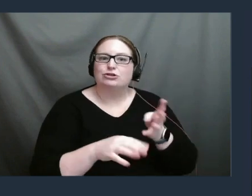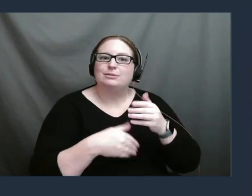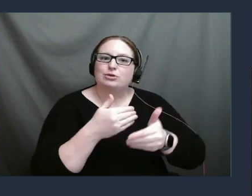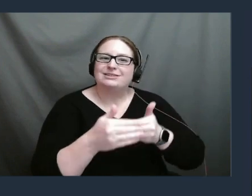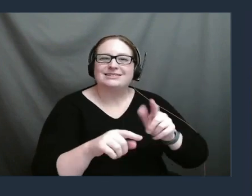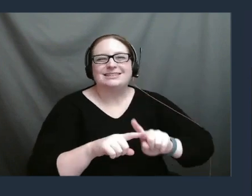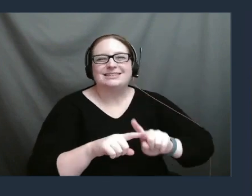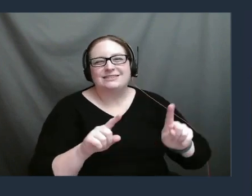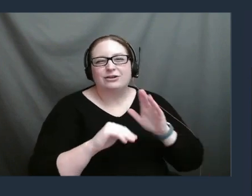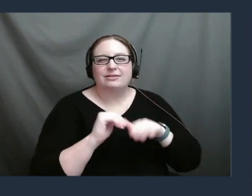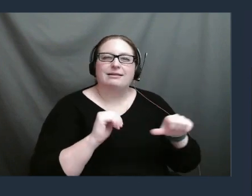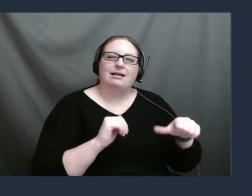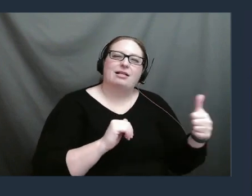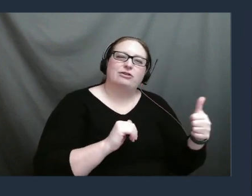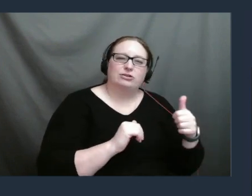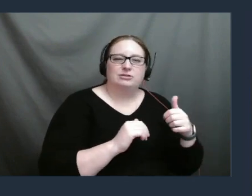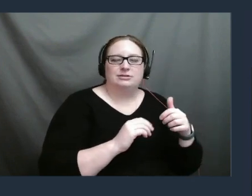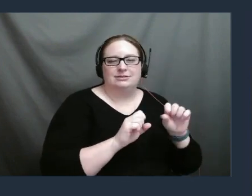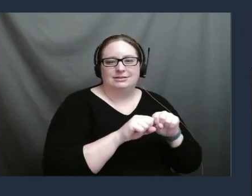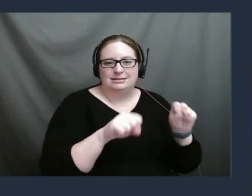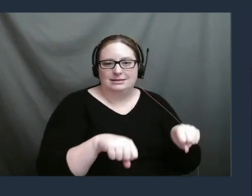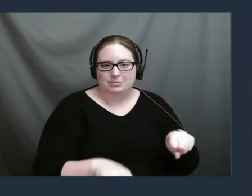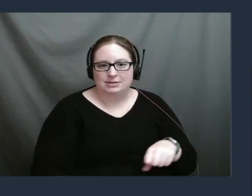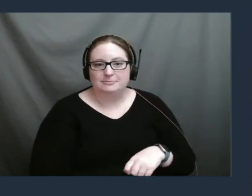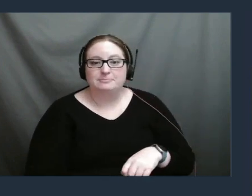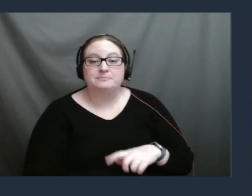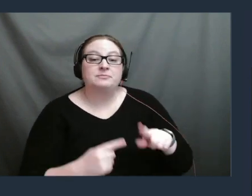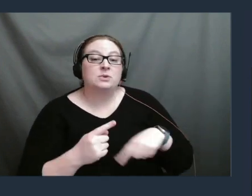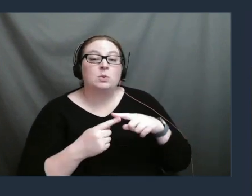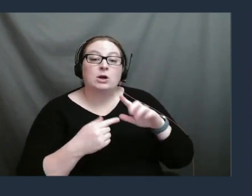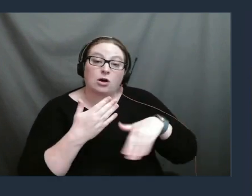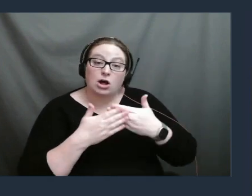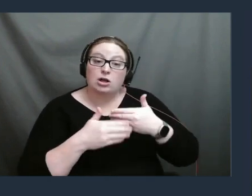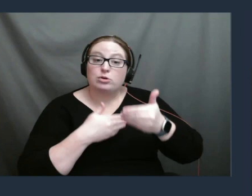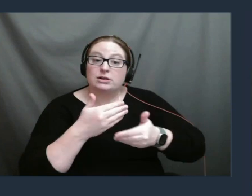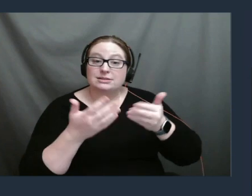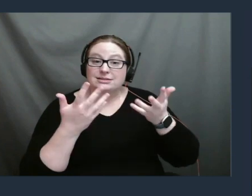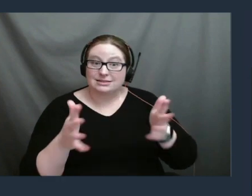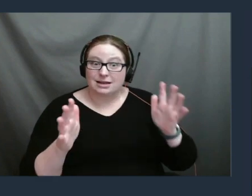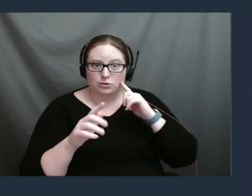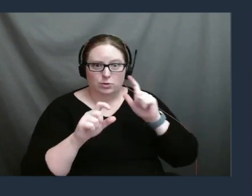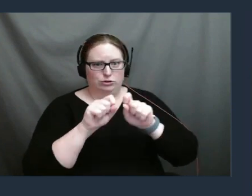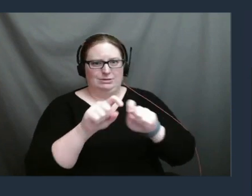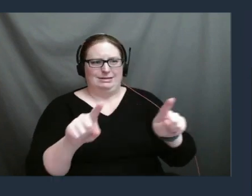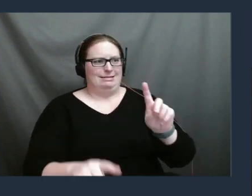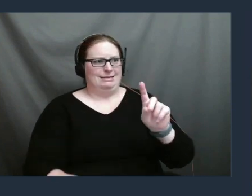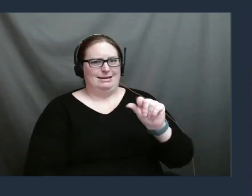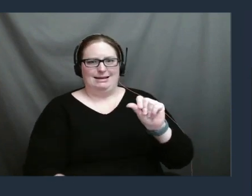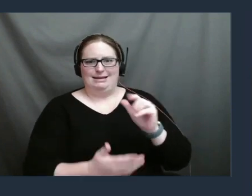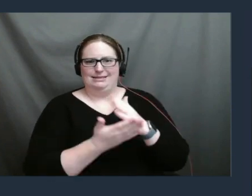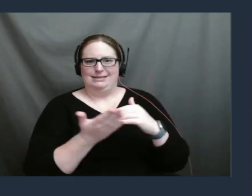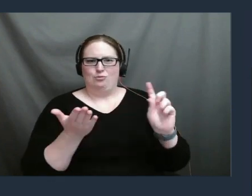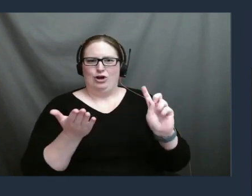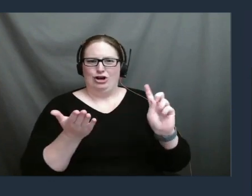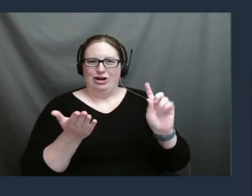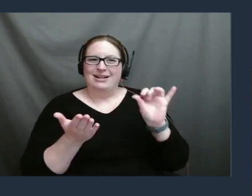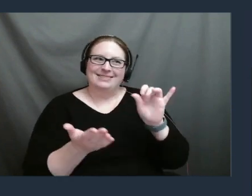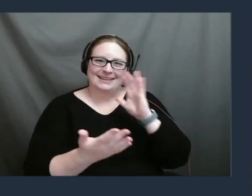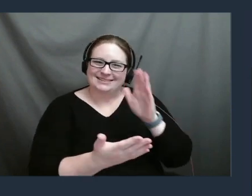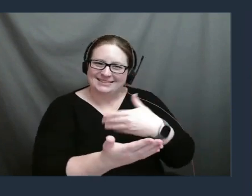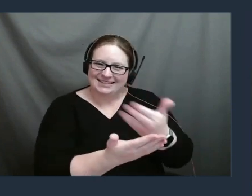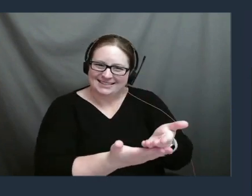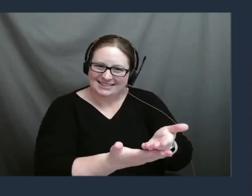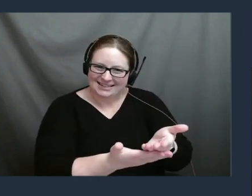messaging systems. And finally, once all your processing is done, you want to send this data somewhere, and that is to a destination. These can